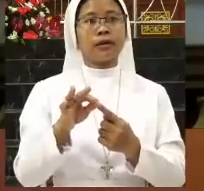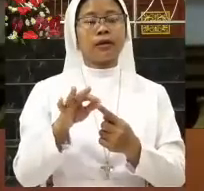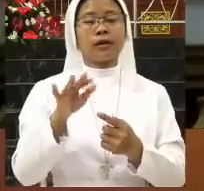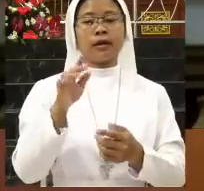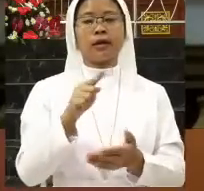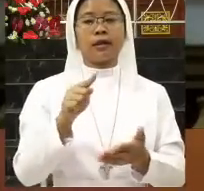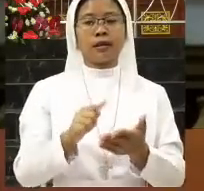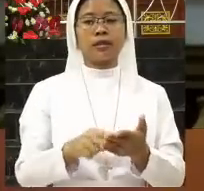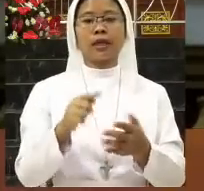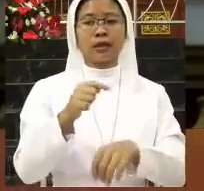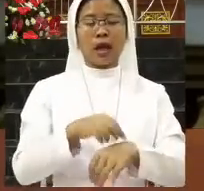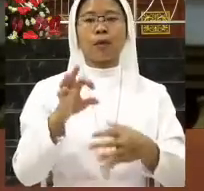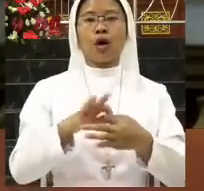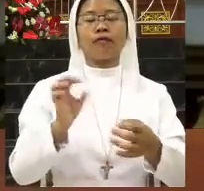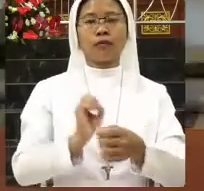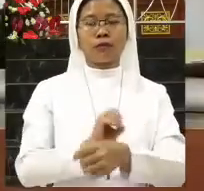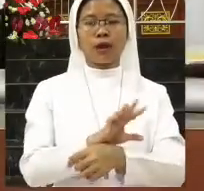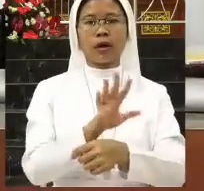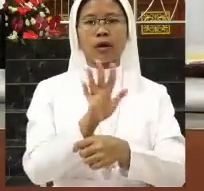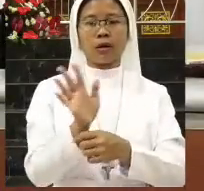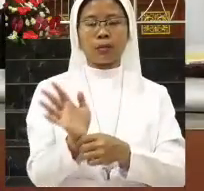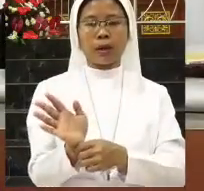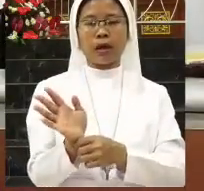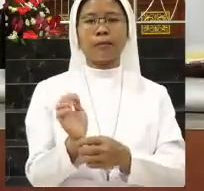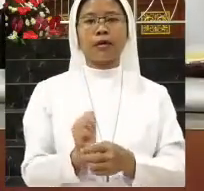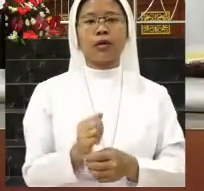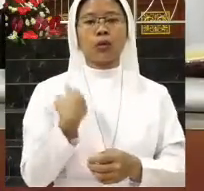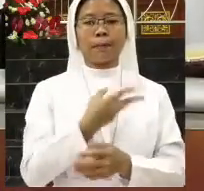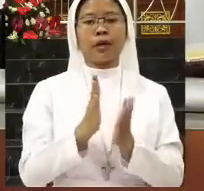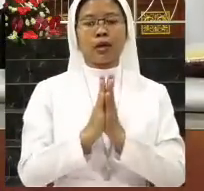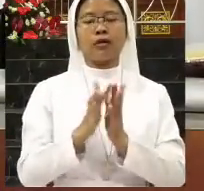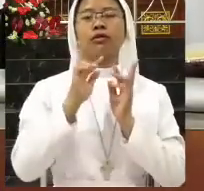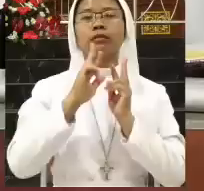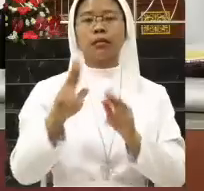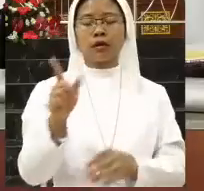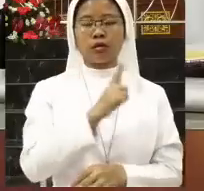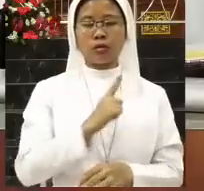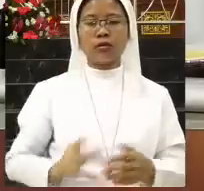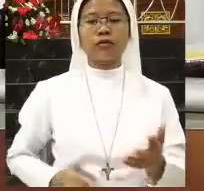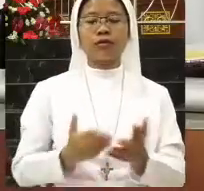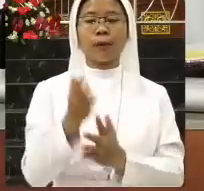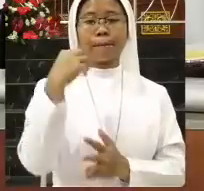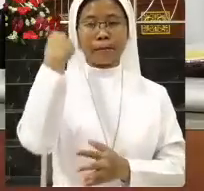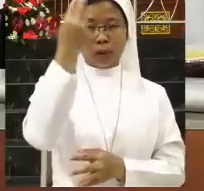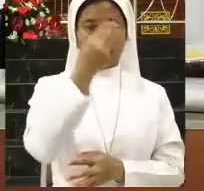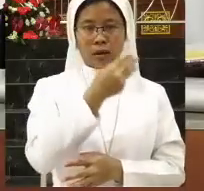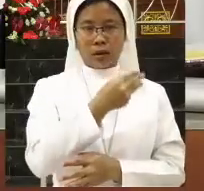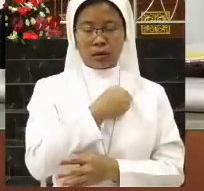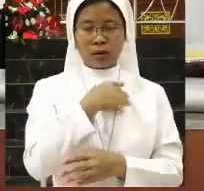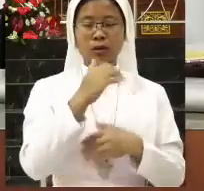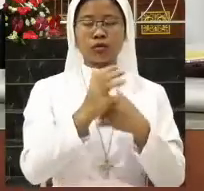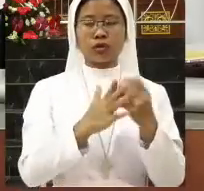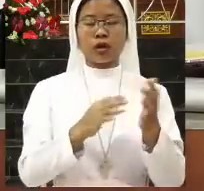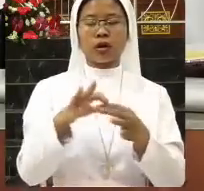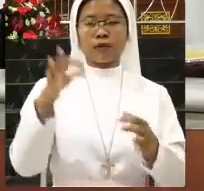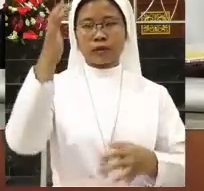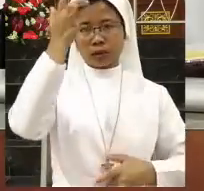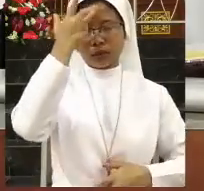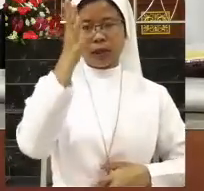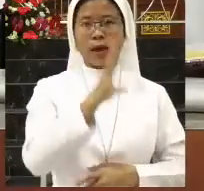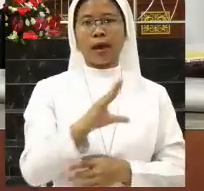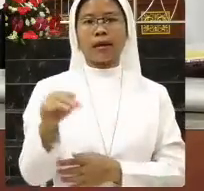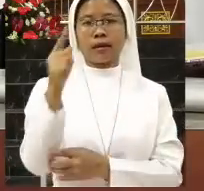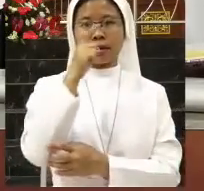time of pandemic. We pray. Lord, through Ina, the consoler of the sick and the